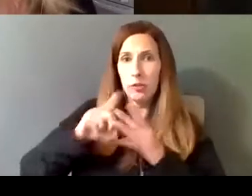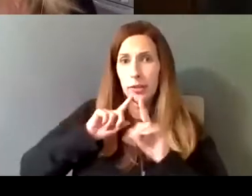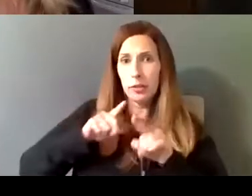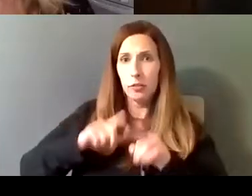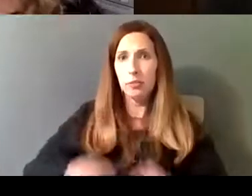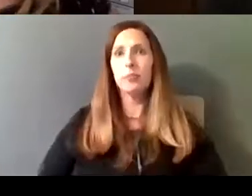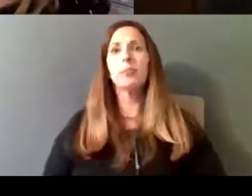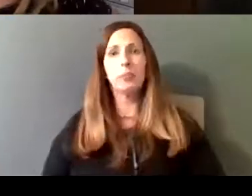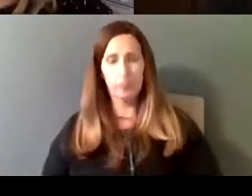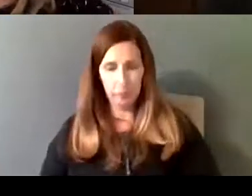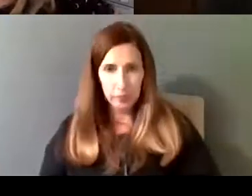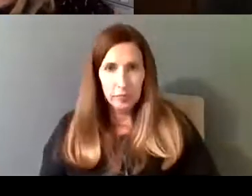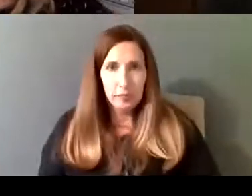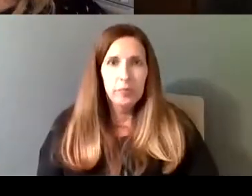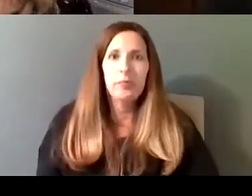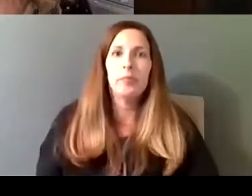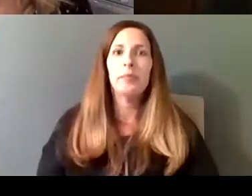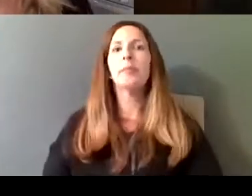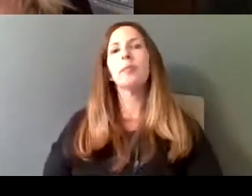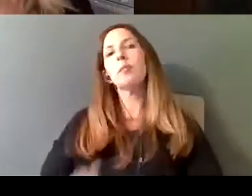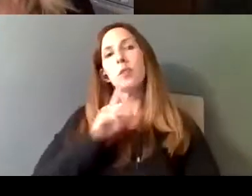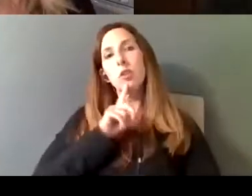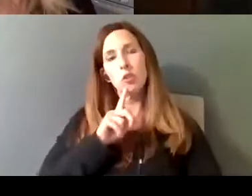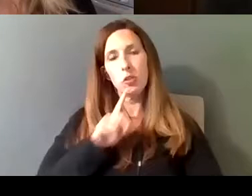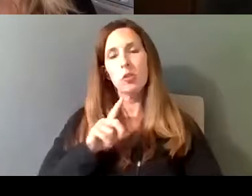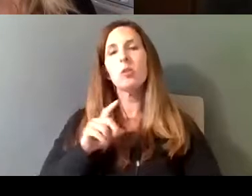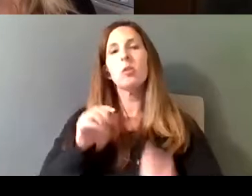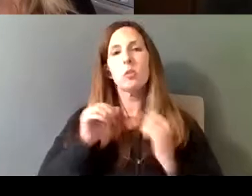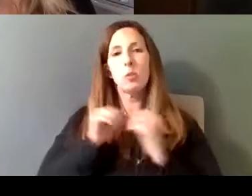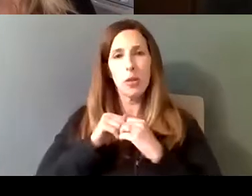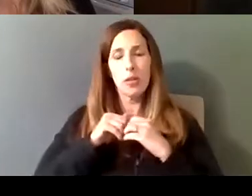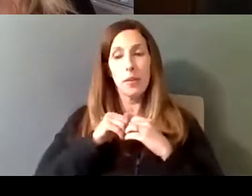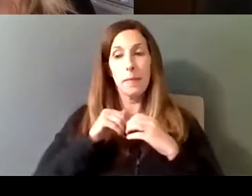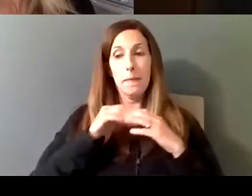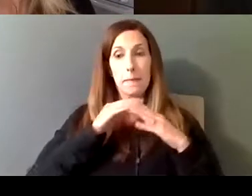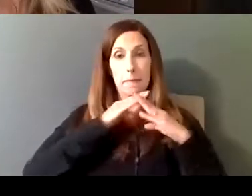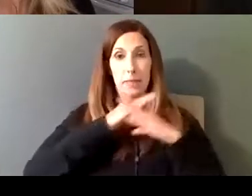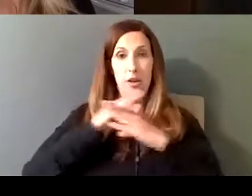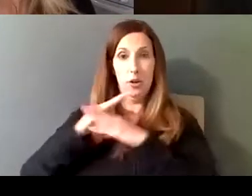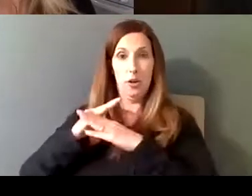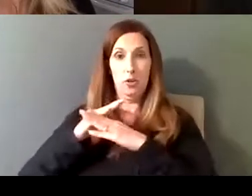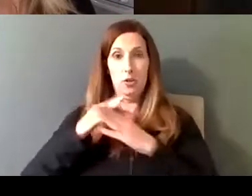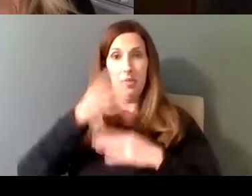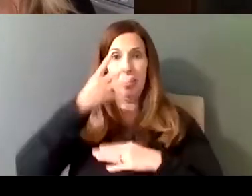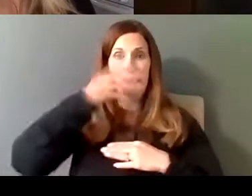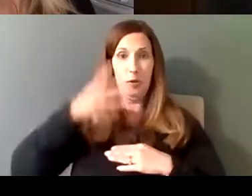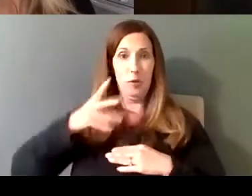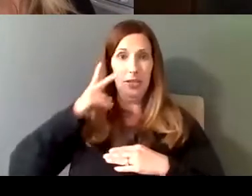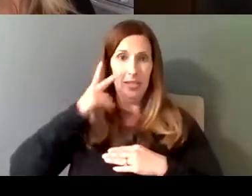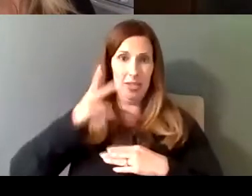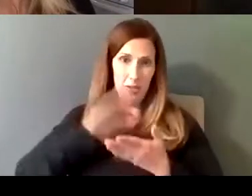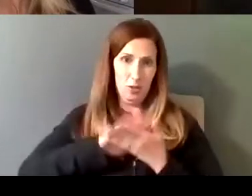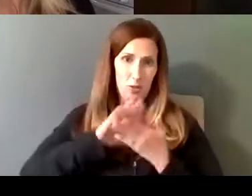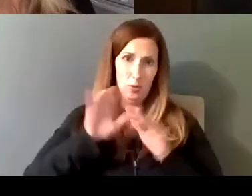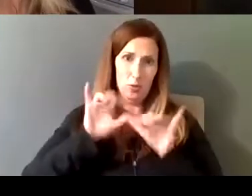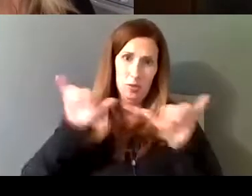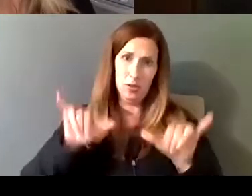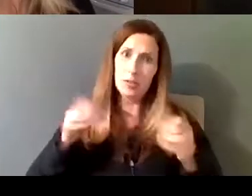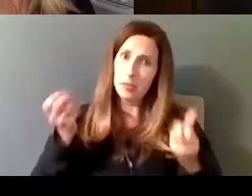Sure. So I think in terms of the barriers that immigrants face within the school system, I mean, there are so many barriers,